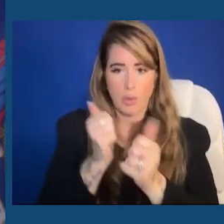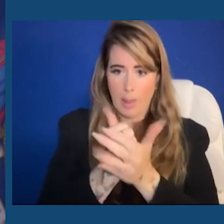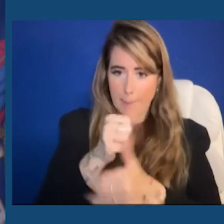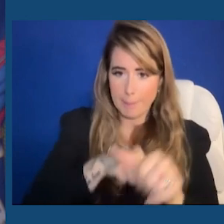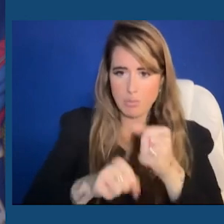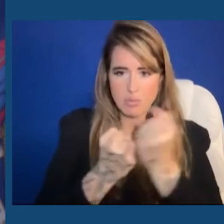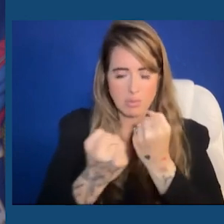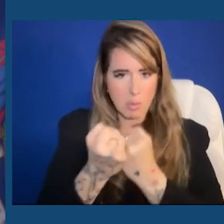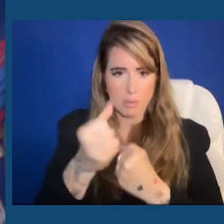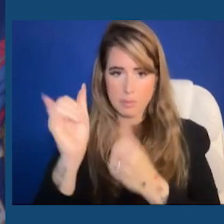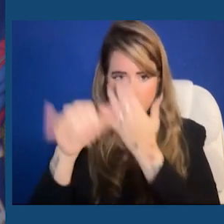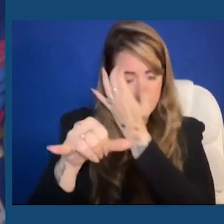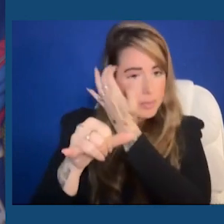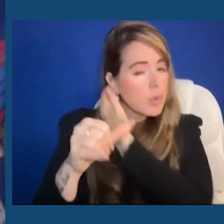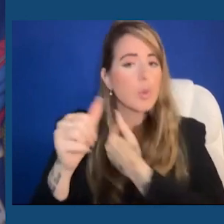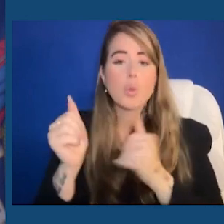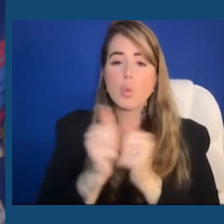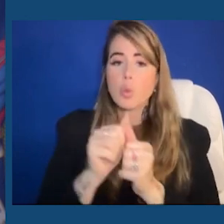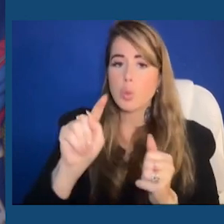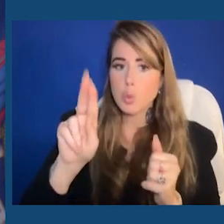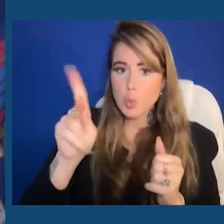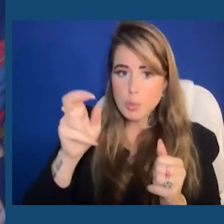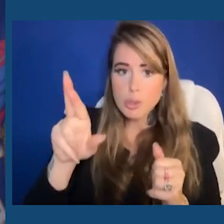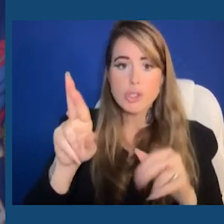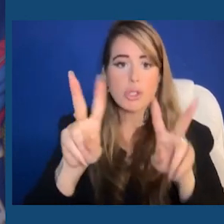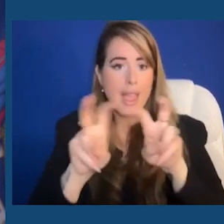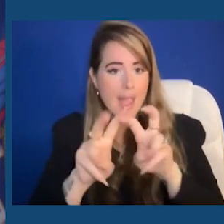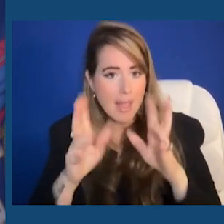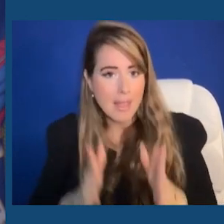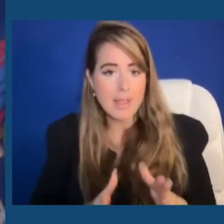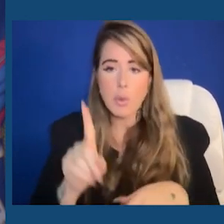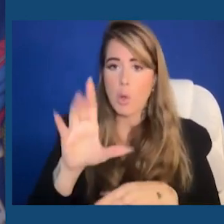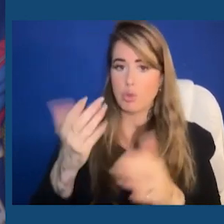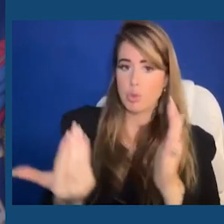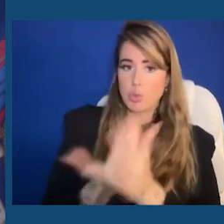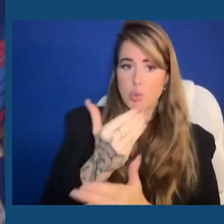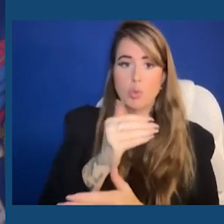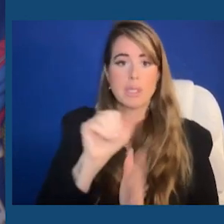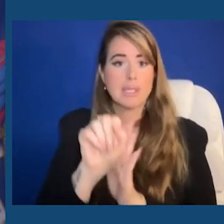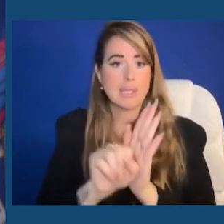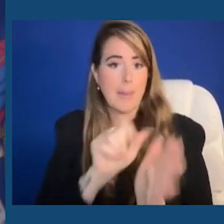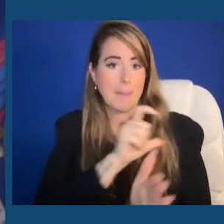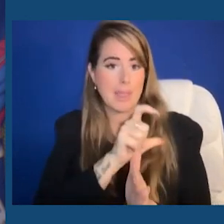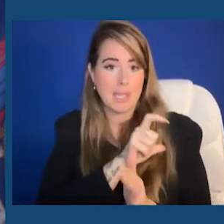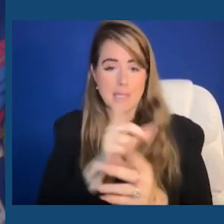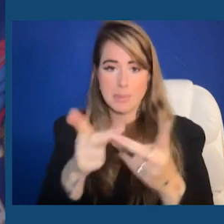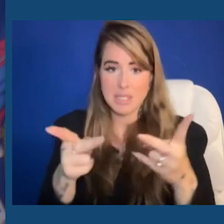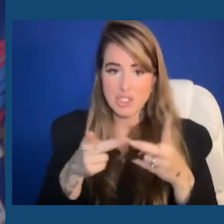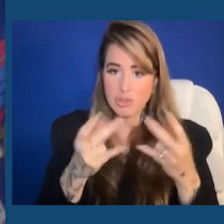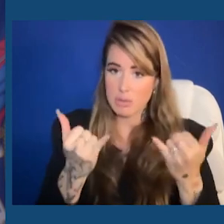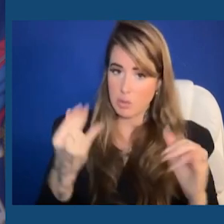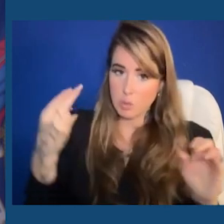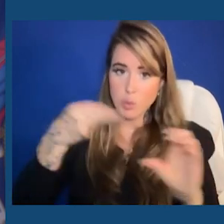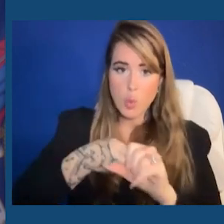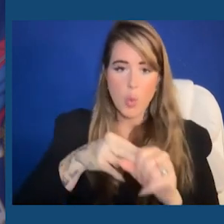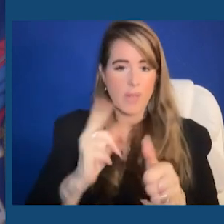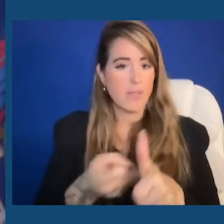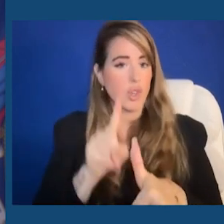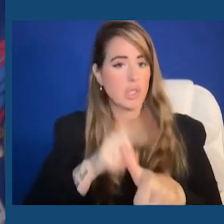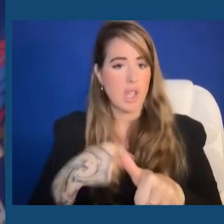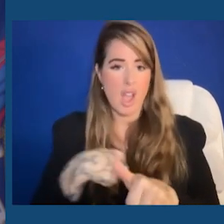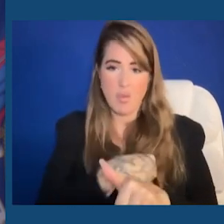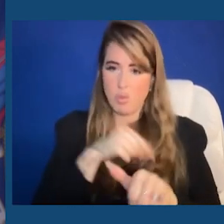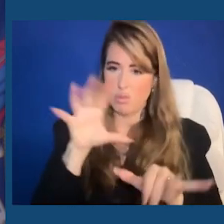troopers and investigators and analysts, 100 new state police positions, and the first joint retail operation ever. We got it all